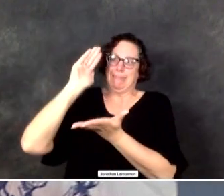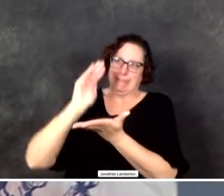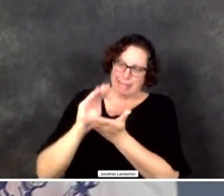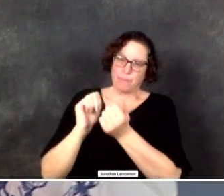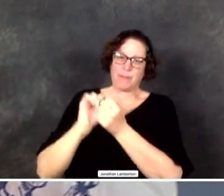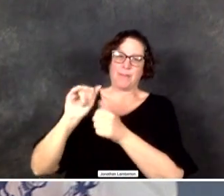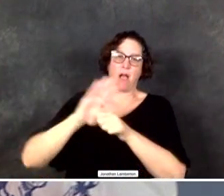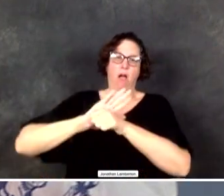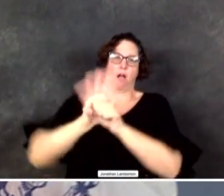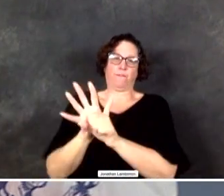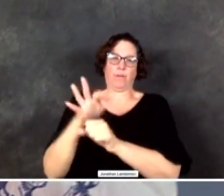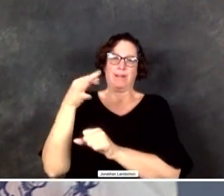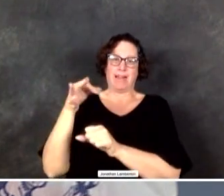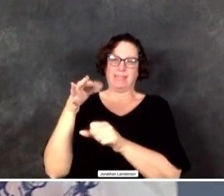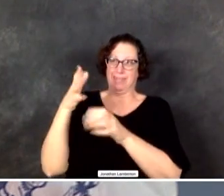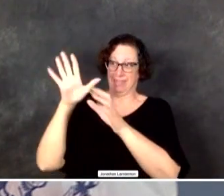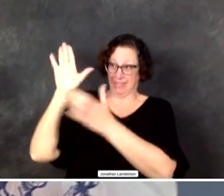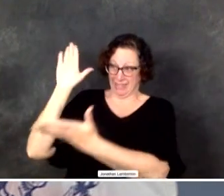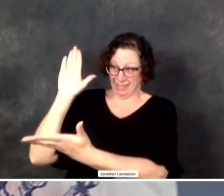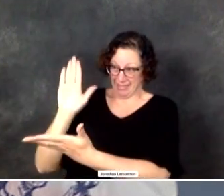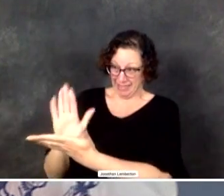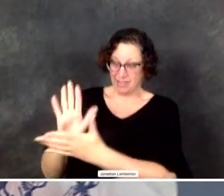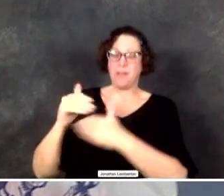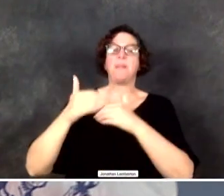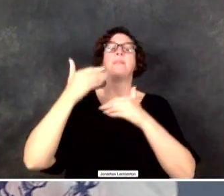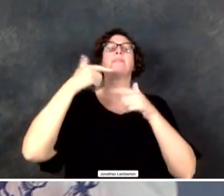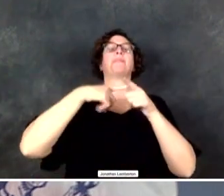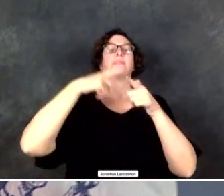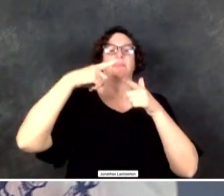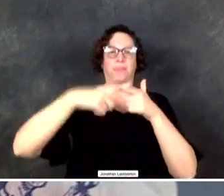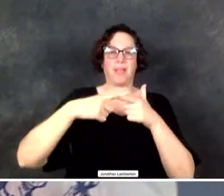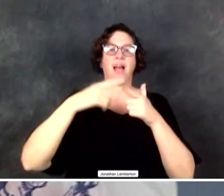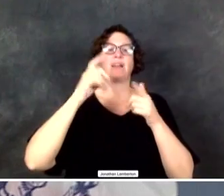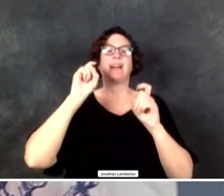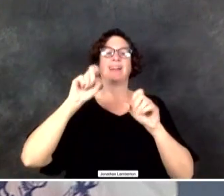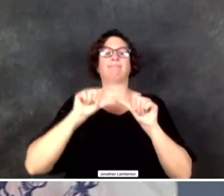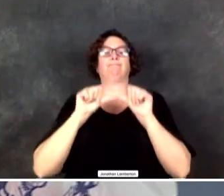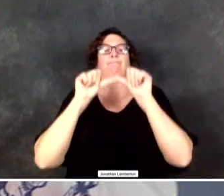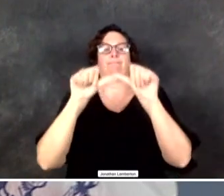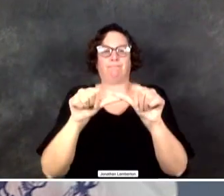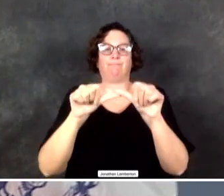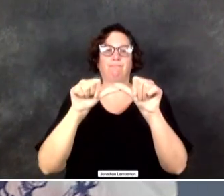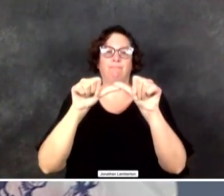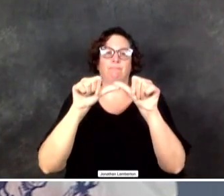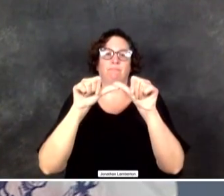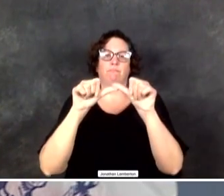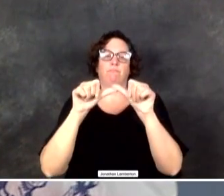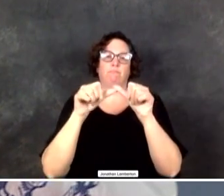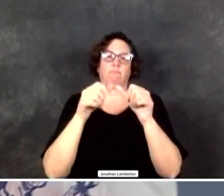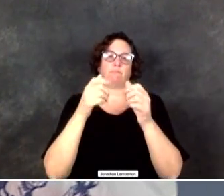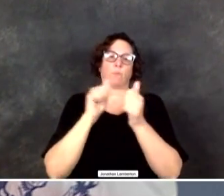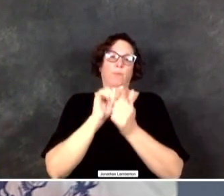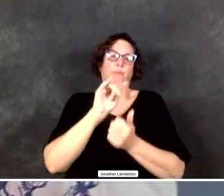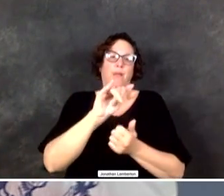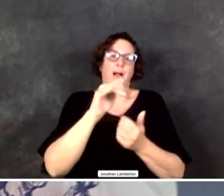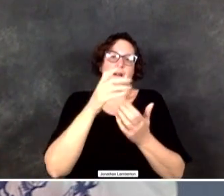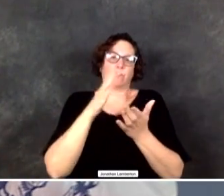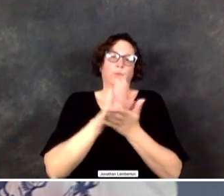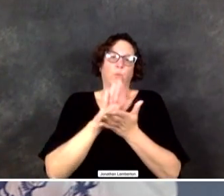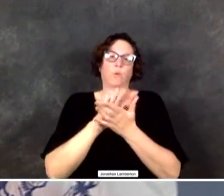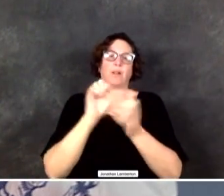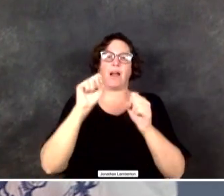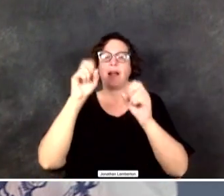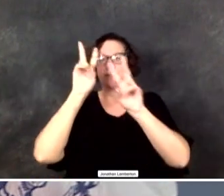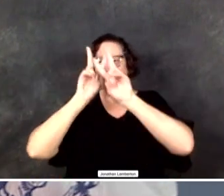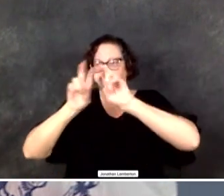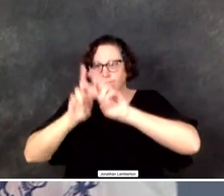or June. And then we have to sustain the effort to get into low transmission and hold that and keep making progress through that to get to the point where we're